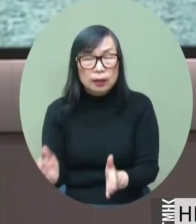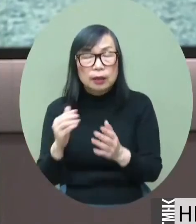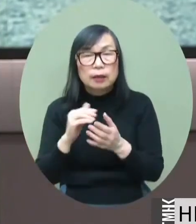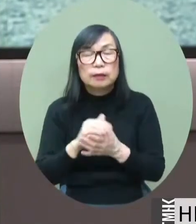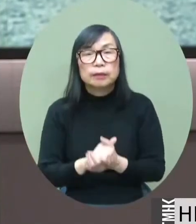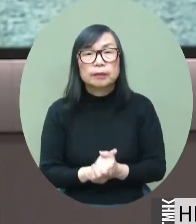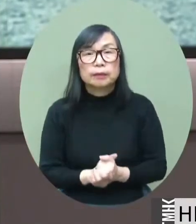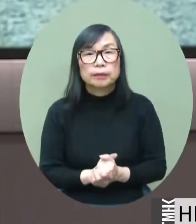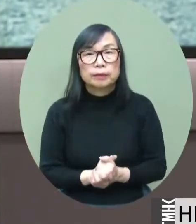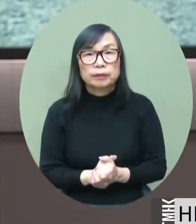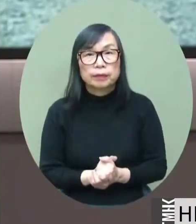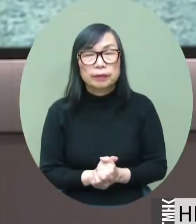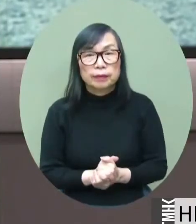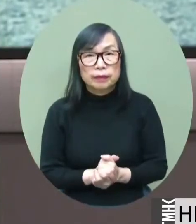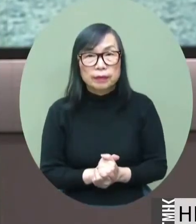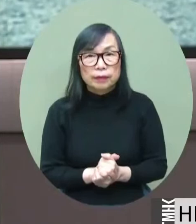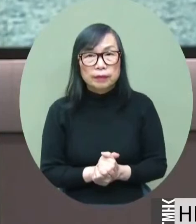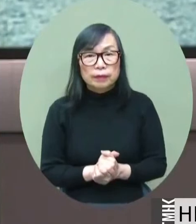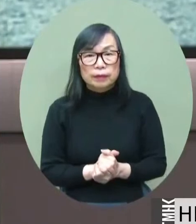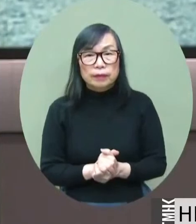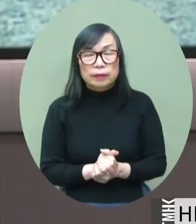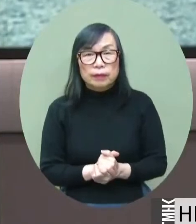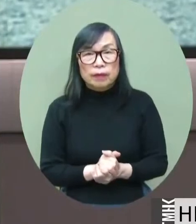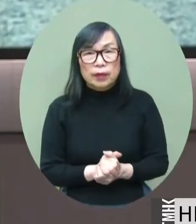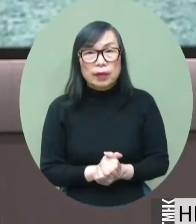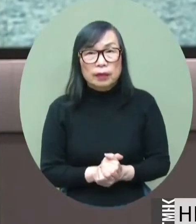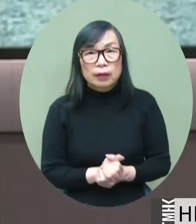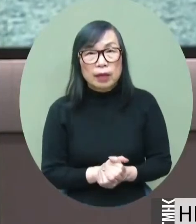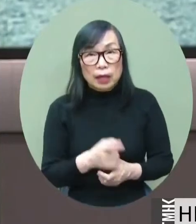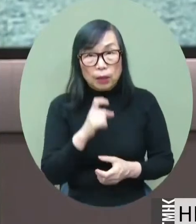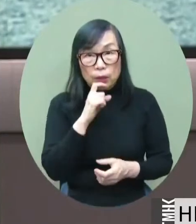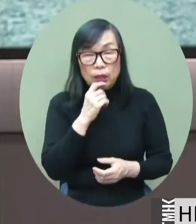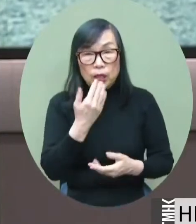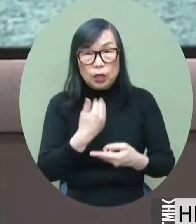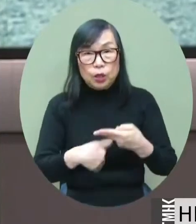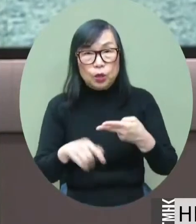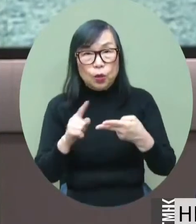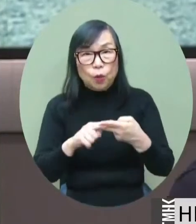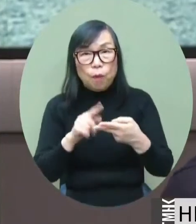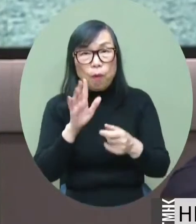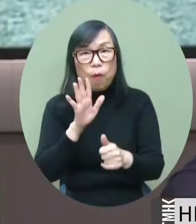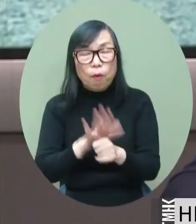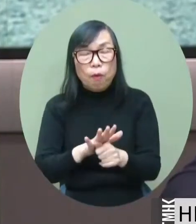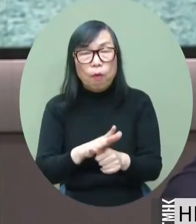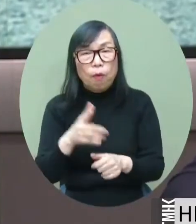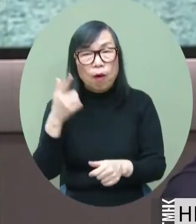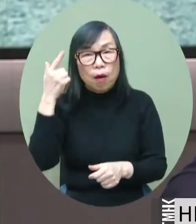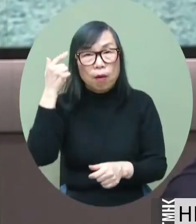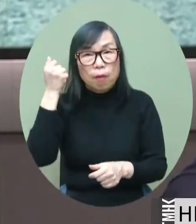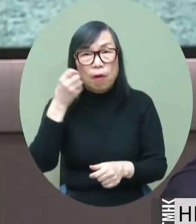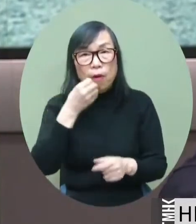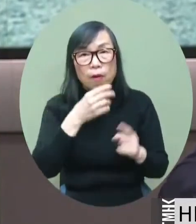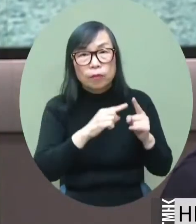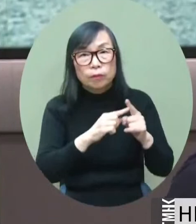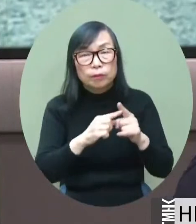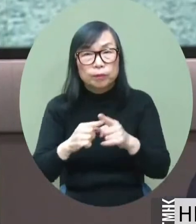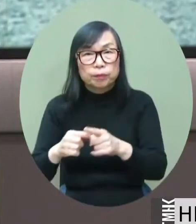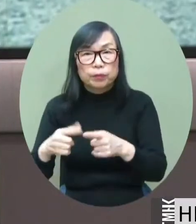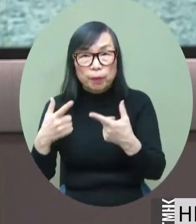helped to distribute the service bags to different households. And volunteers are